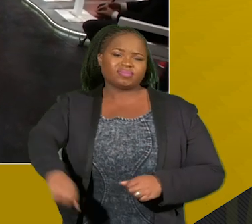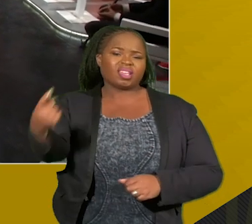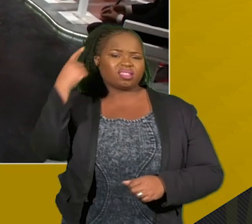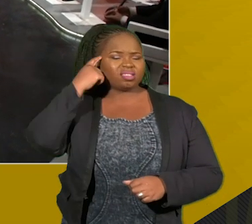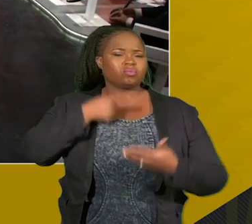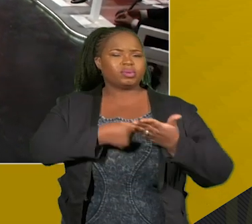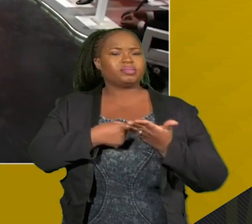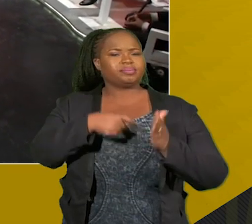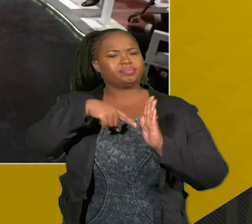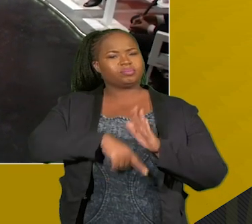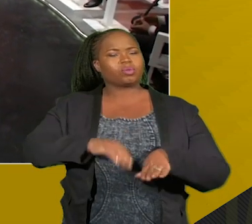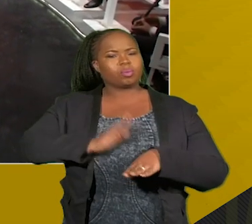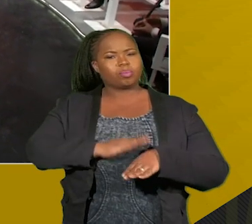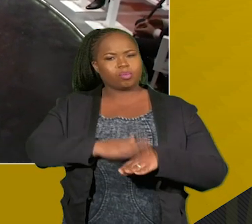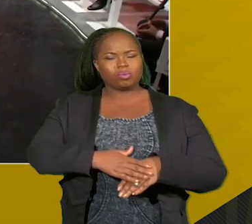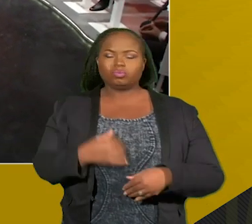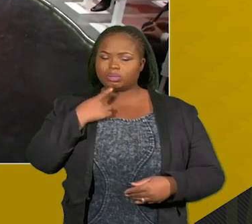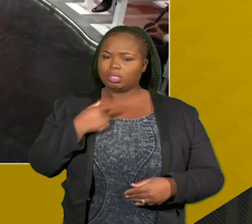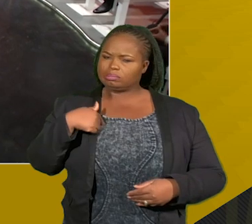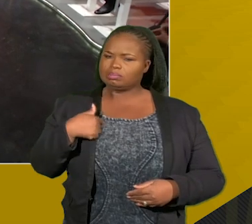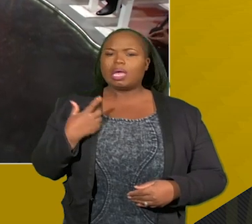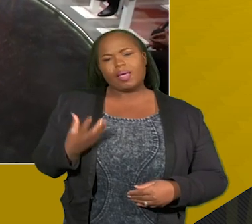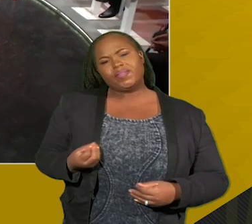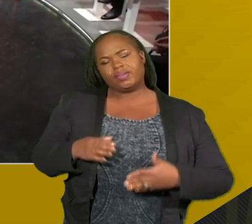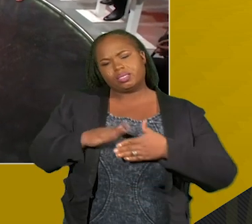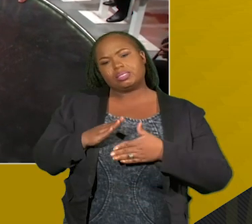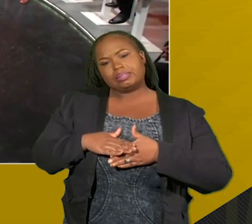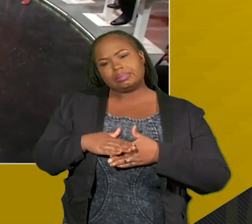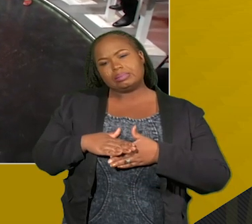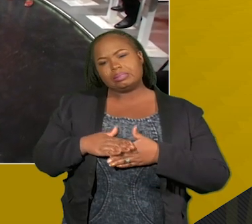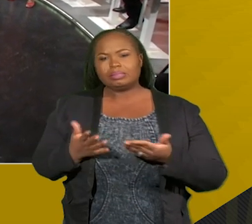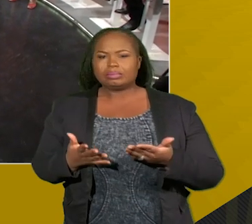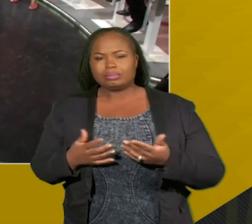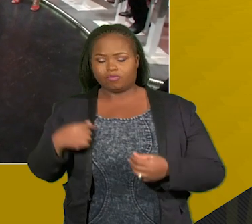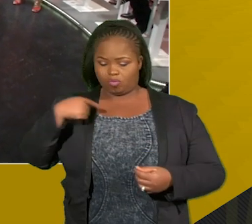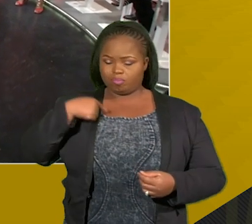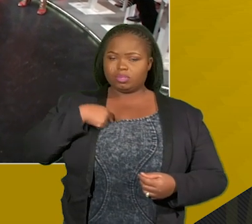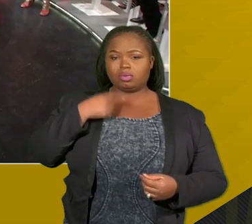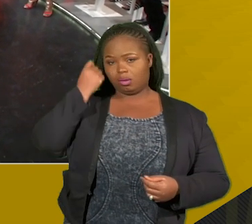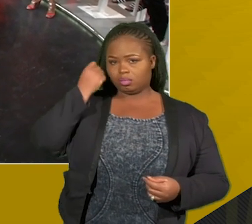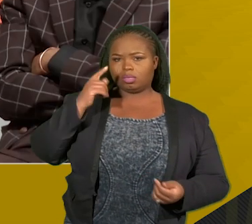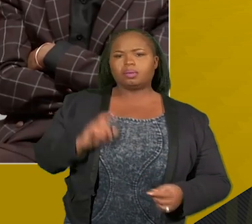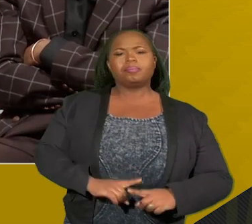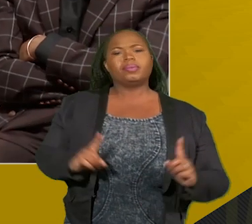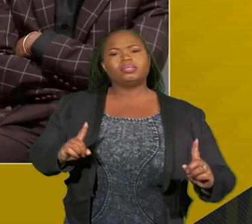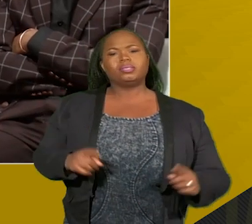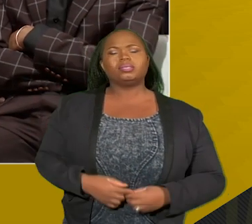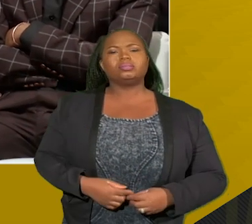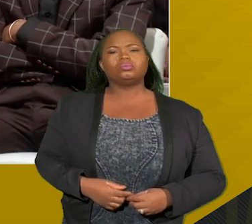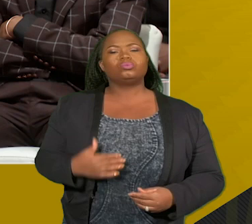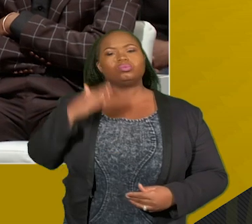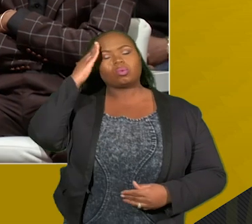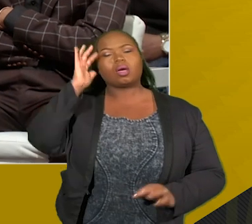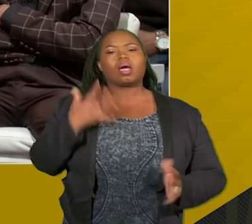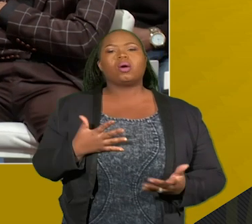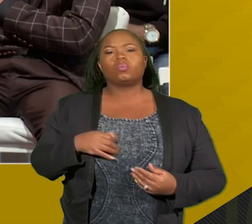about, Hore. Yes. I've got reasons and perhaps maybe they're justified or not. But when do we determine what is right and